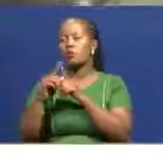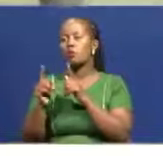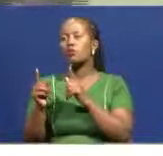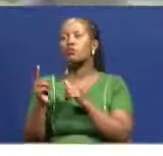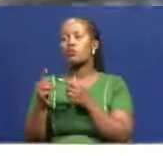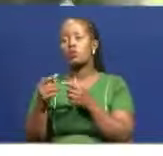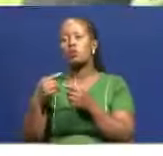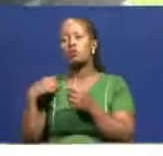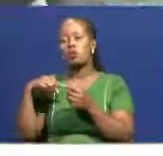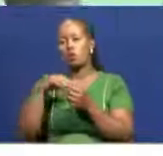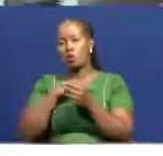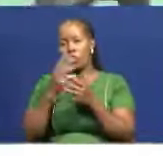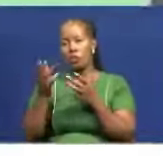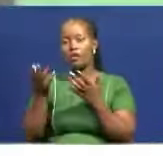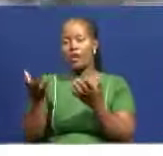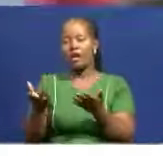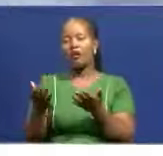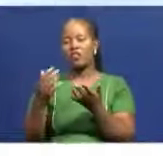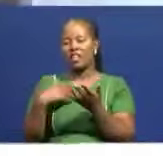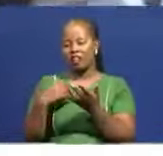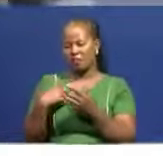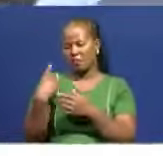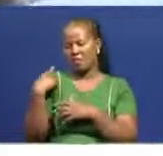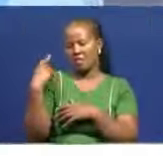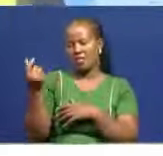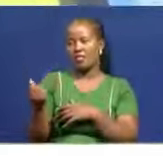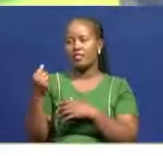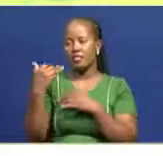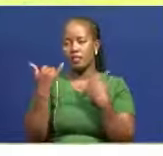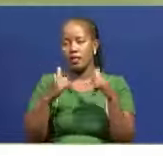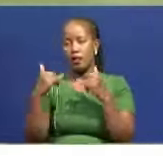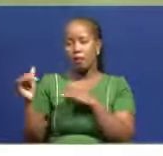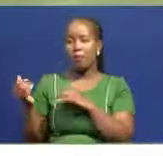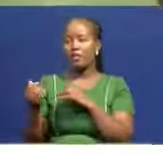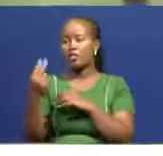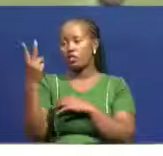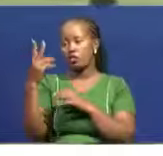thing is we're just coming out of Kenya Cup and having played two rounds